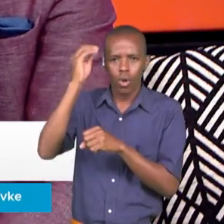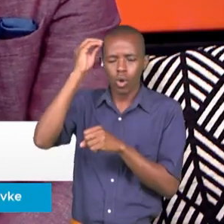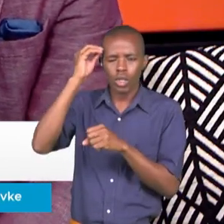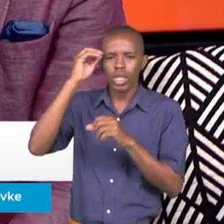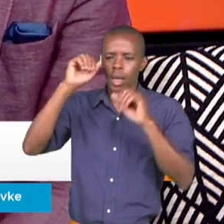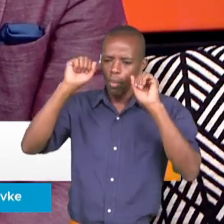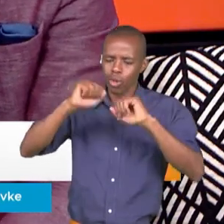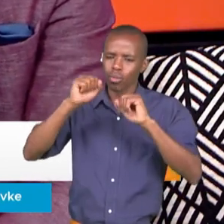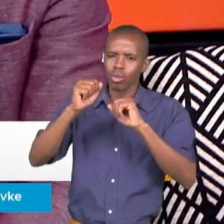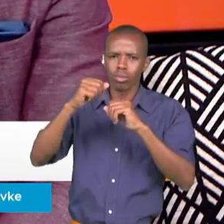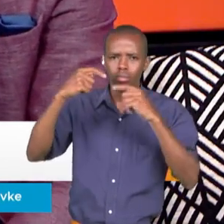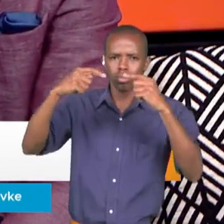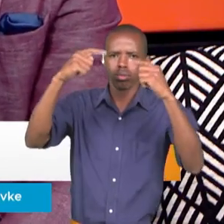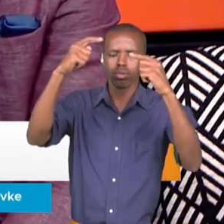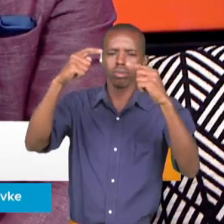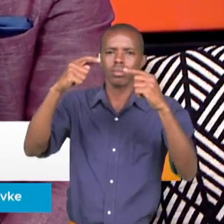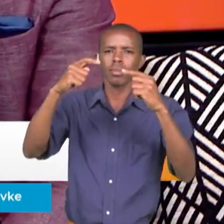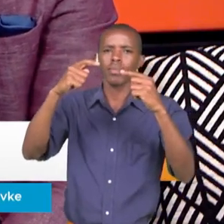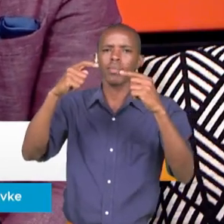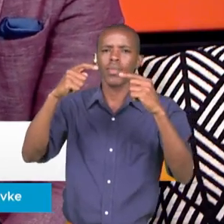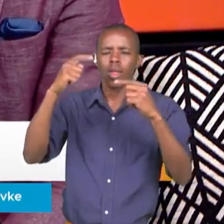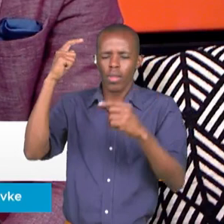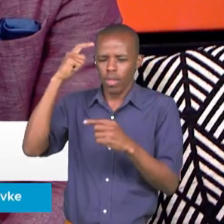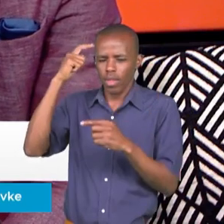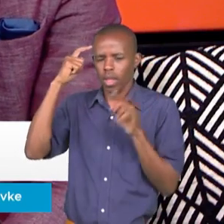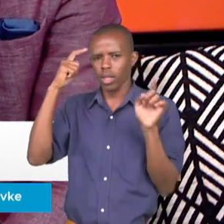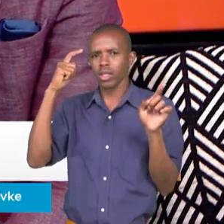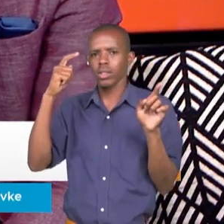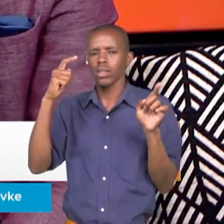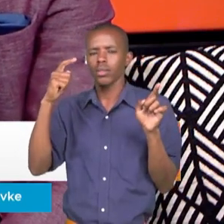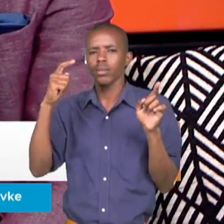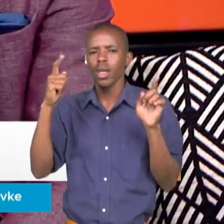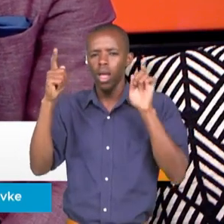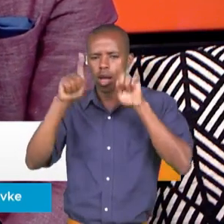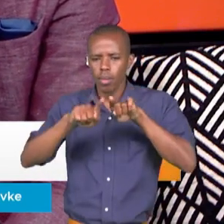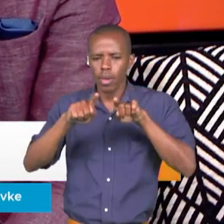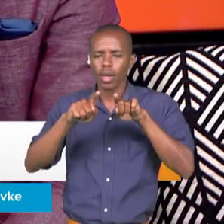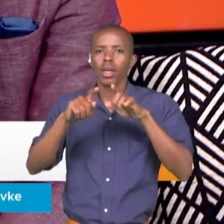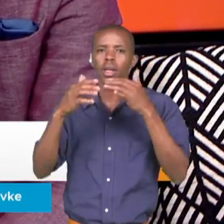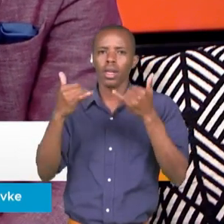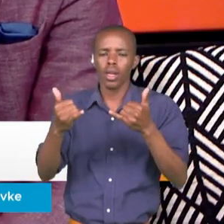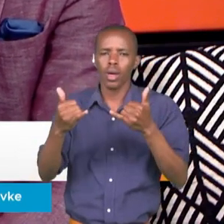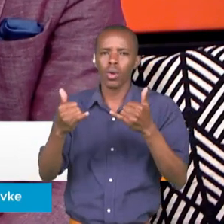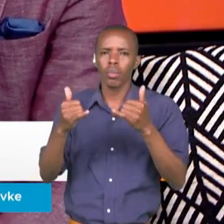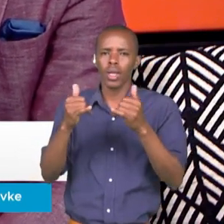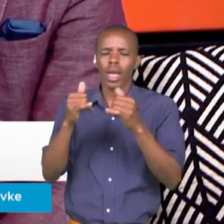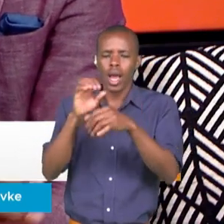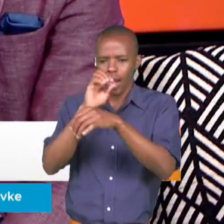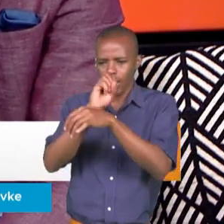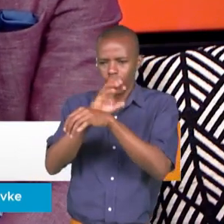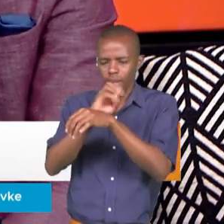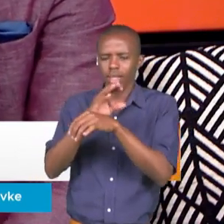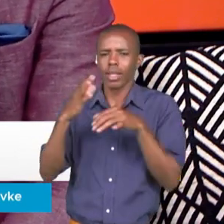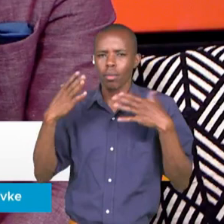maneuver, exams are maybe fair, do you think it will come to a place whereby now we will be advising people